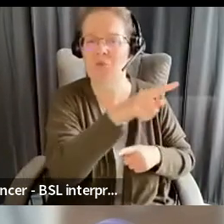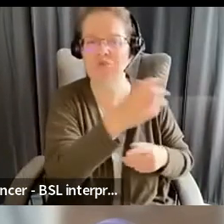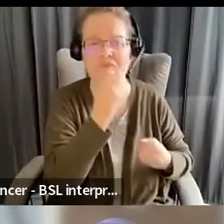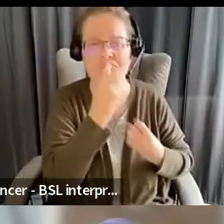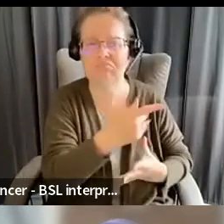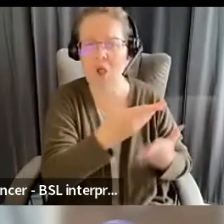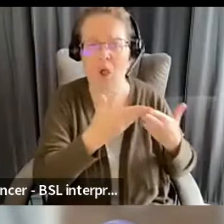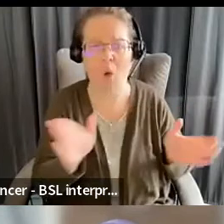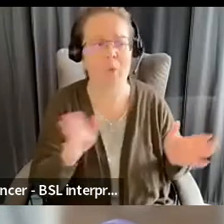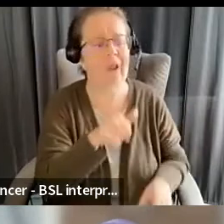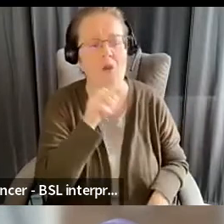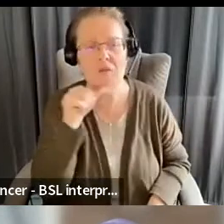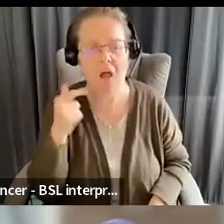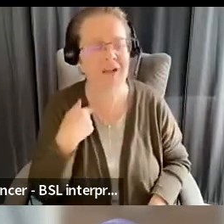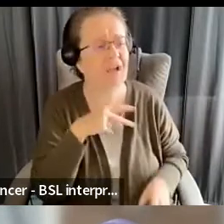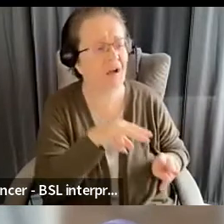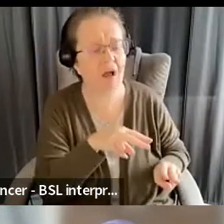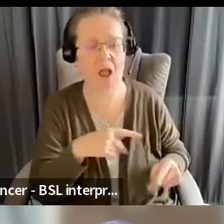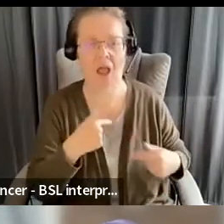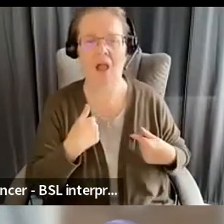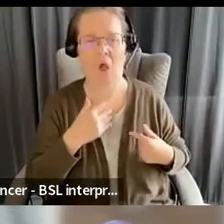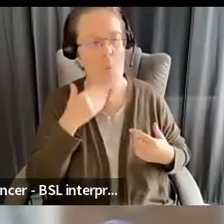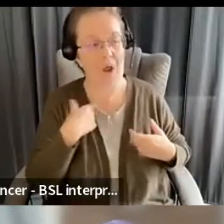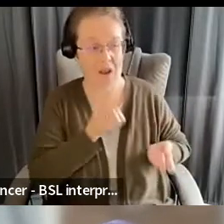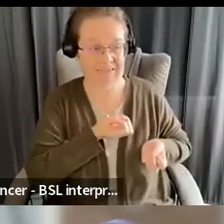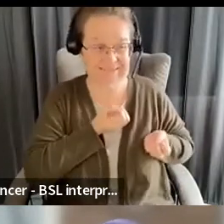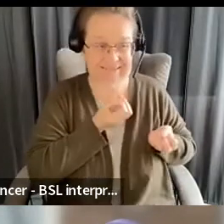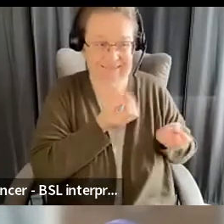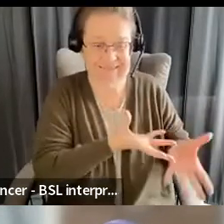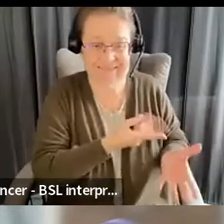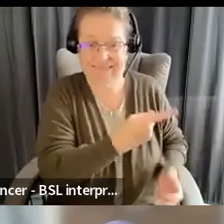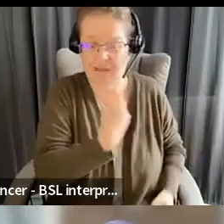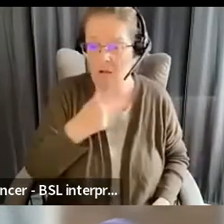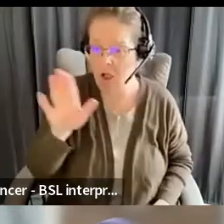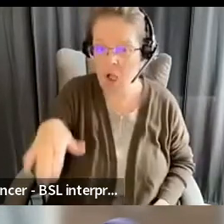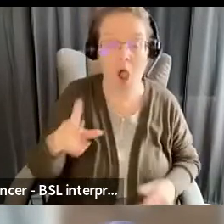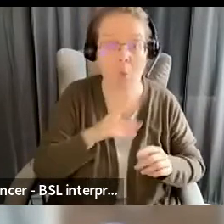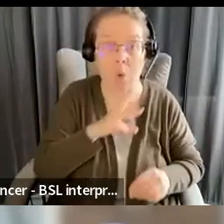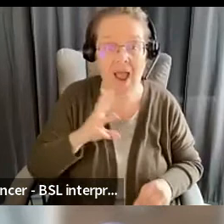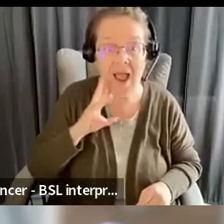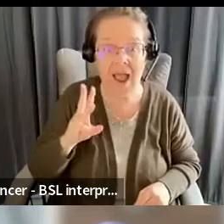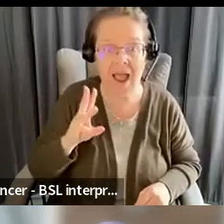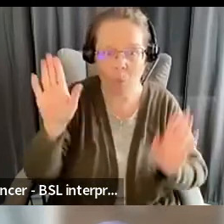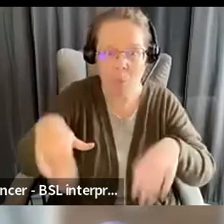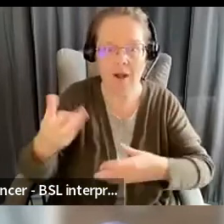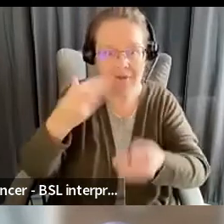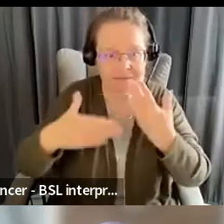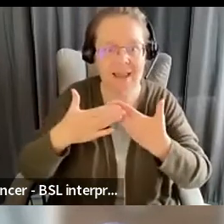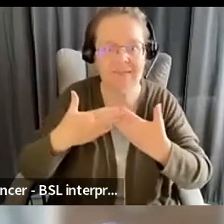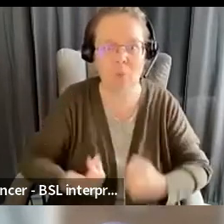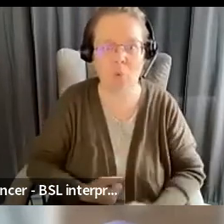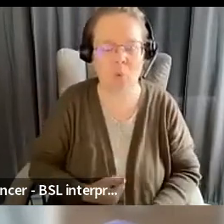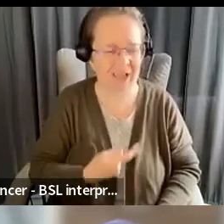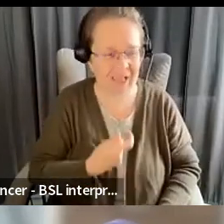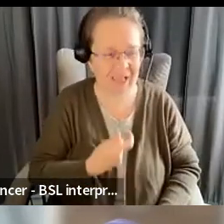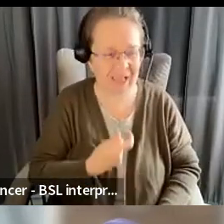and were so nice. And so, you know, when I told them, they actually said, oh, wow, do you want to tell us more about that? And that's the